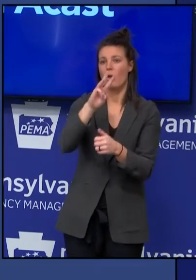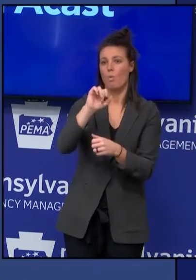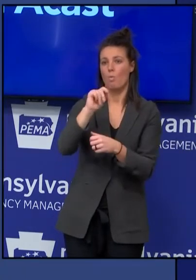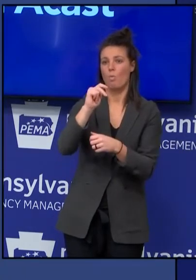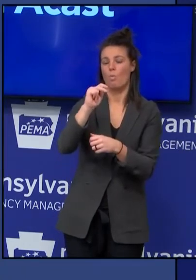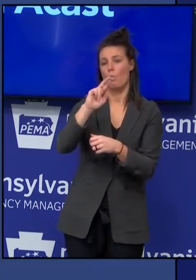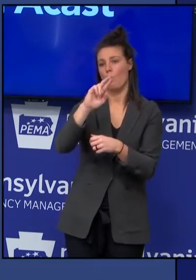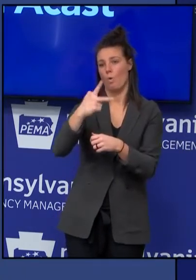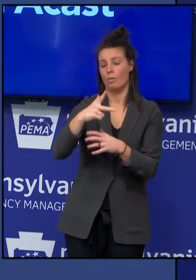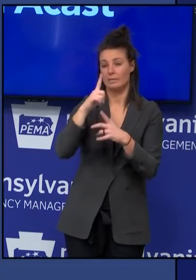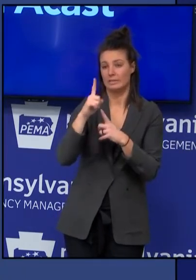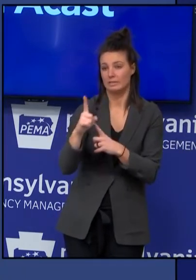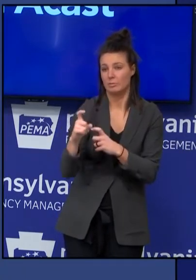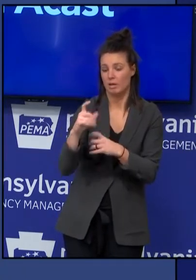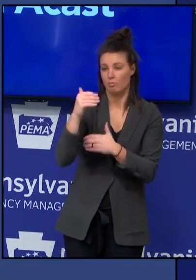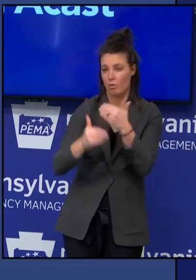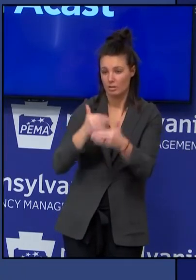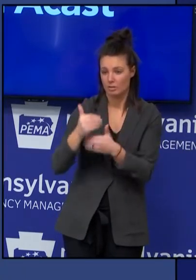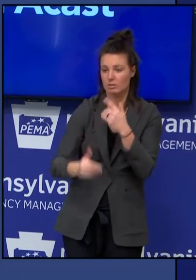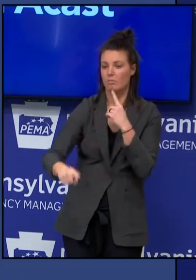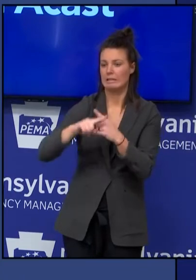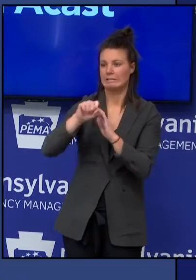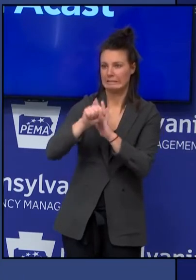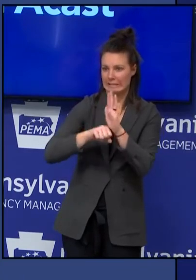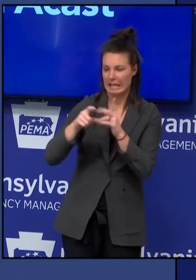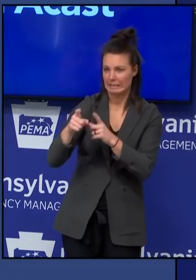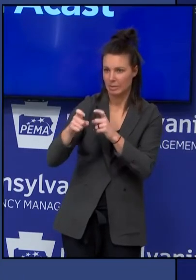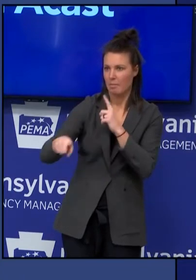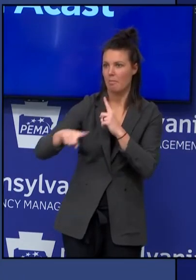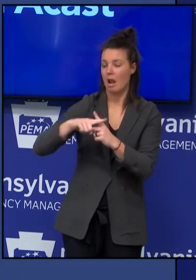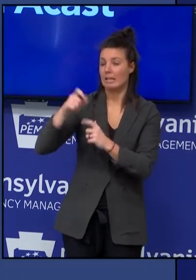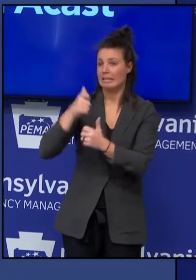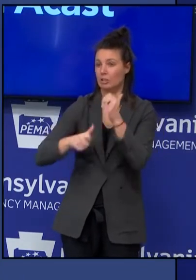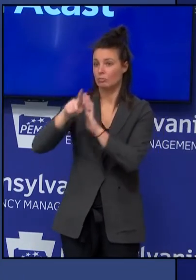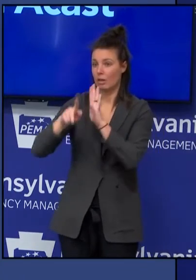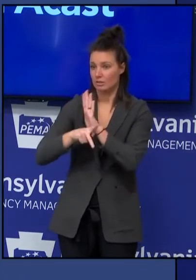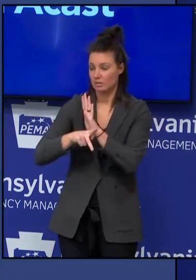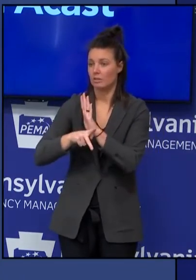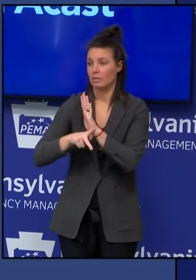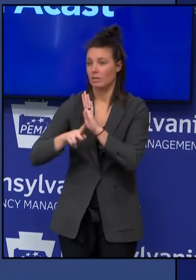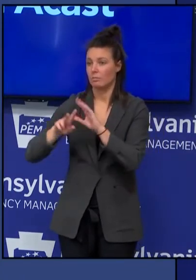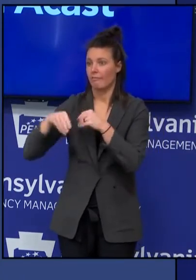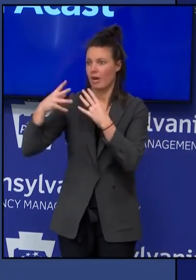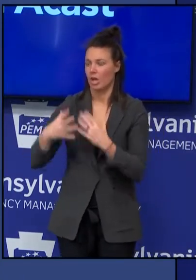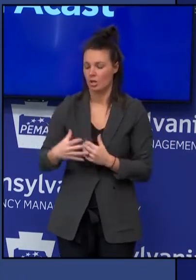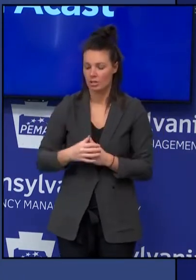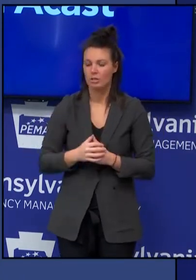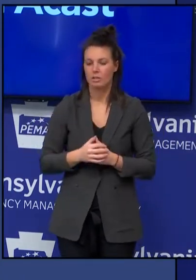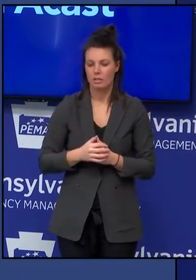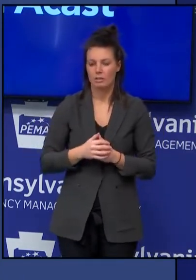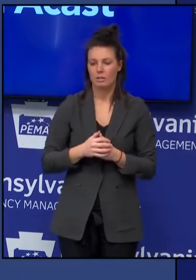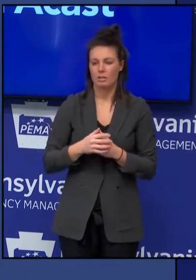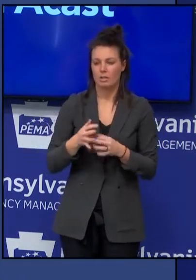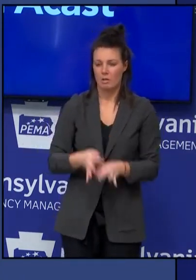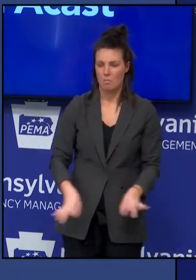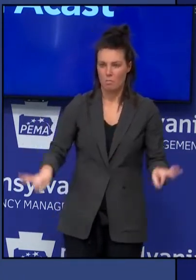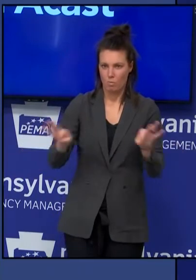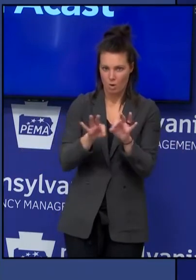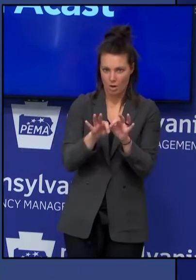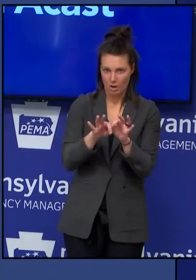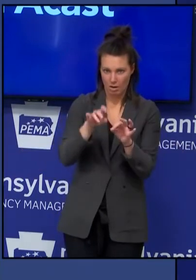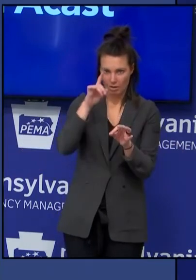policies, the state's policies, and then each of the provider policies. And so what we're doing now is really right tracking us. And